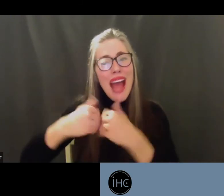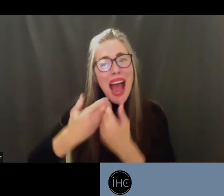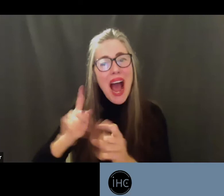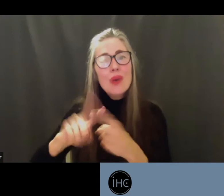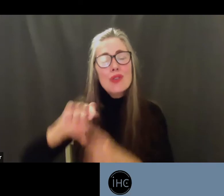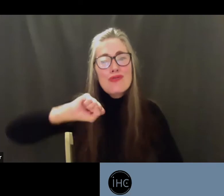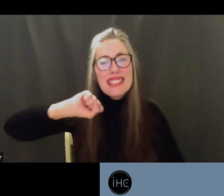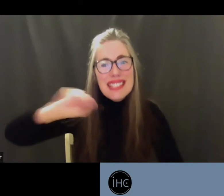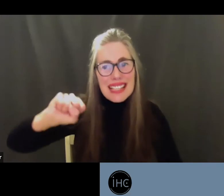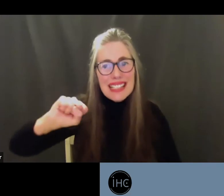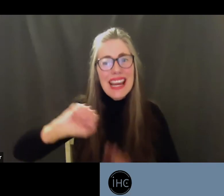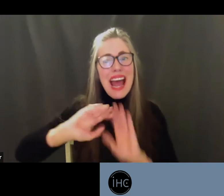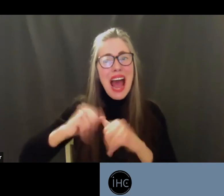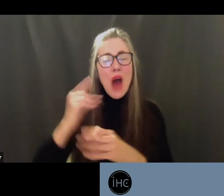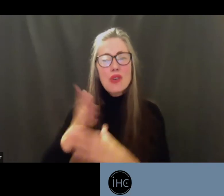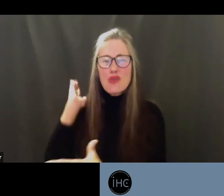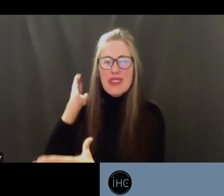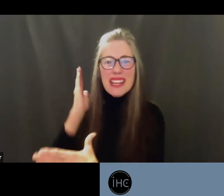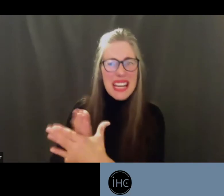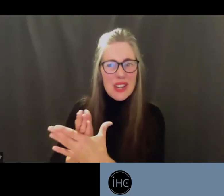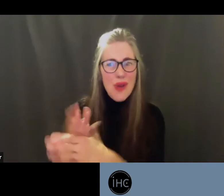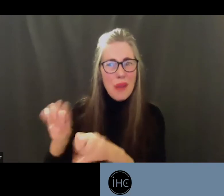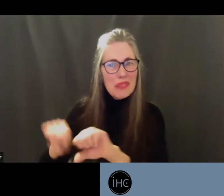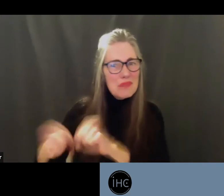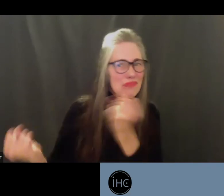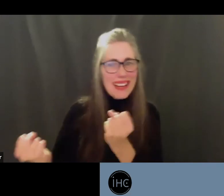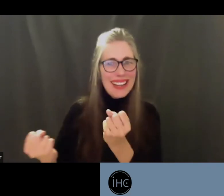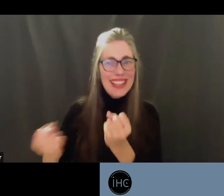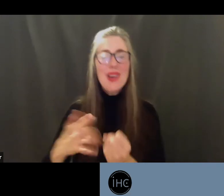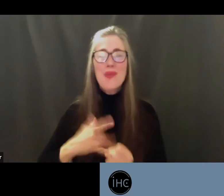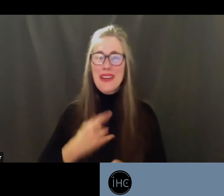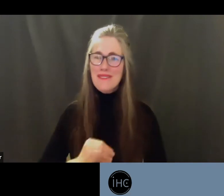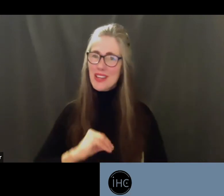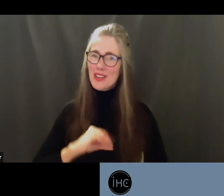think we can feel good about that.